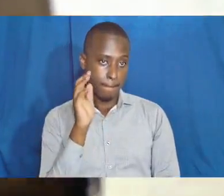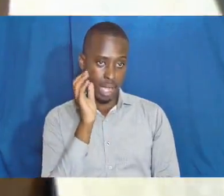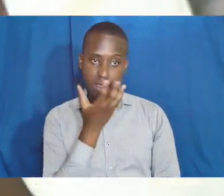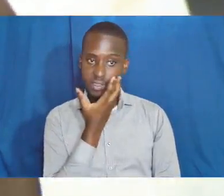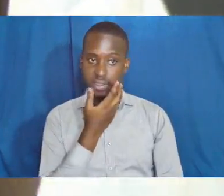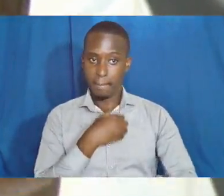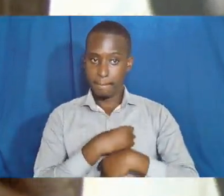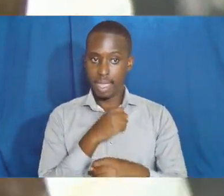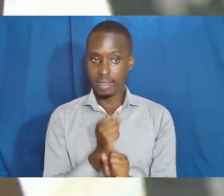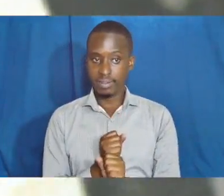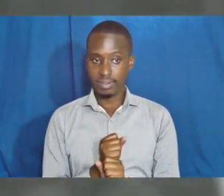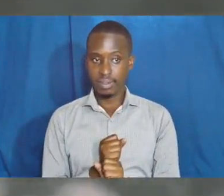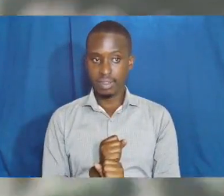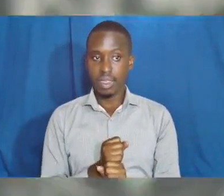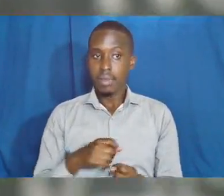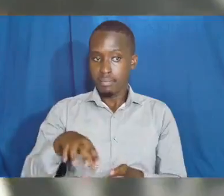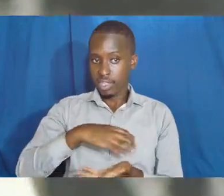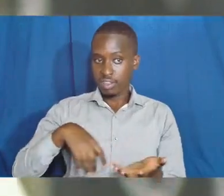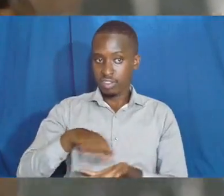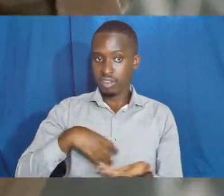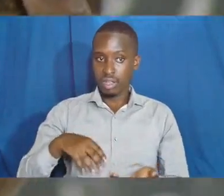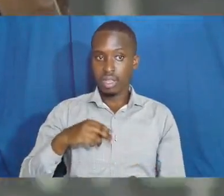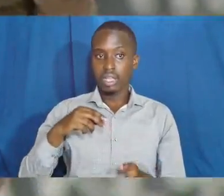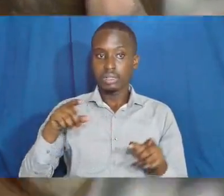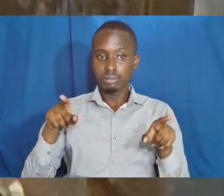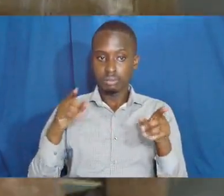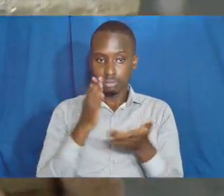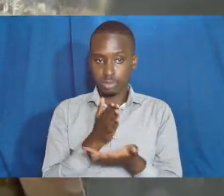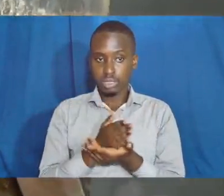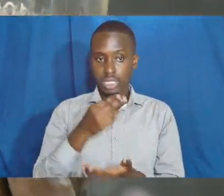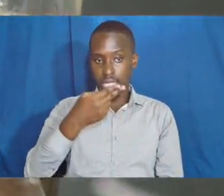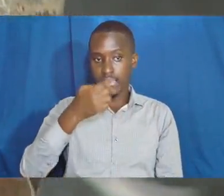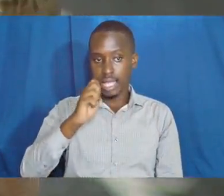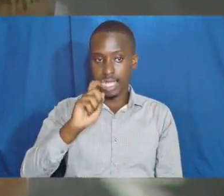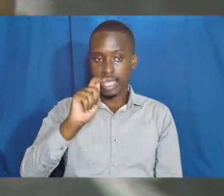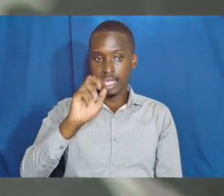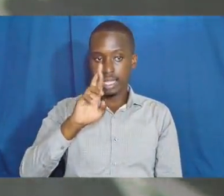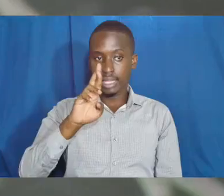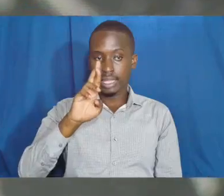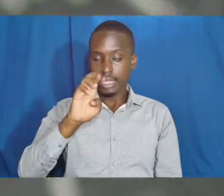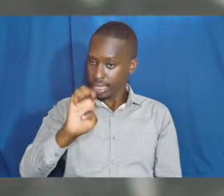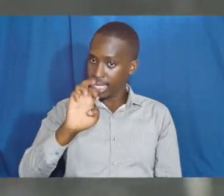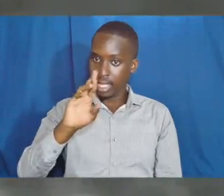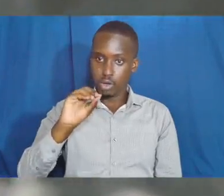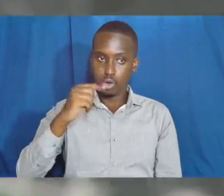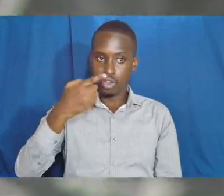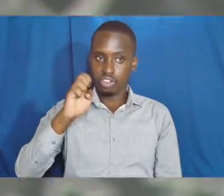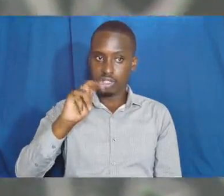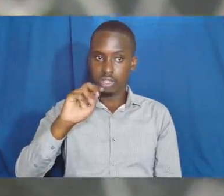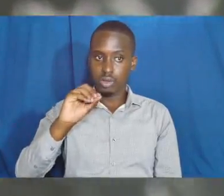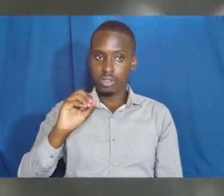this makes even a mixture that is heterogeneous. Different, say this is solid